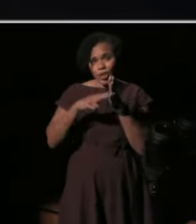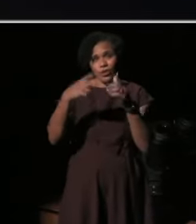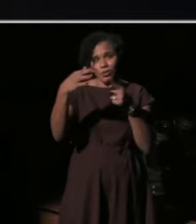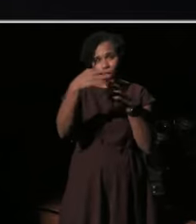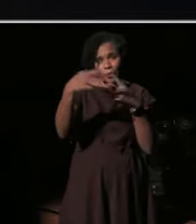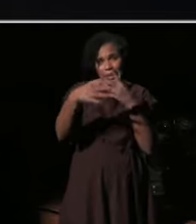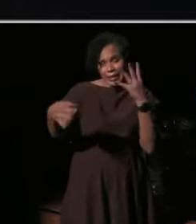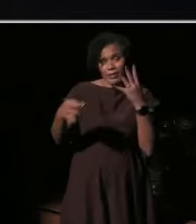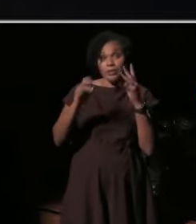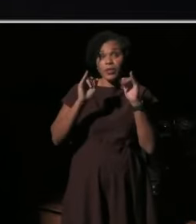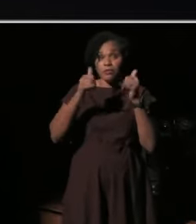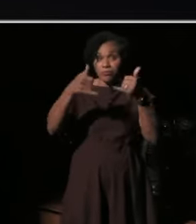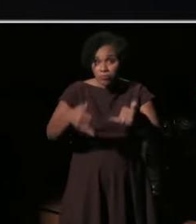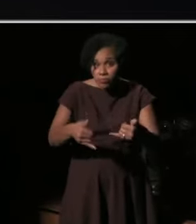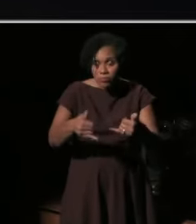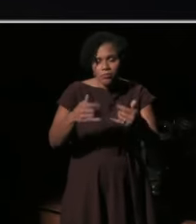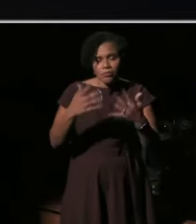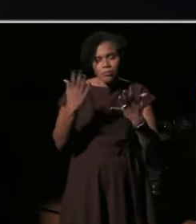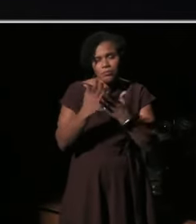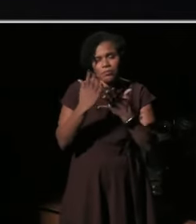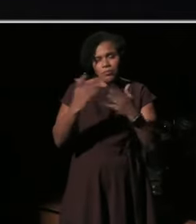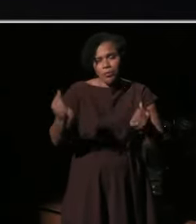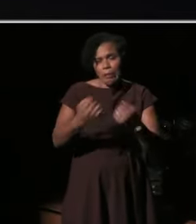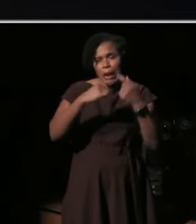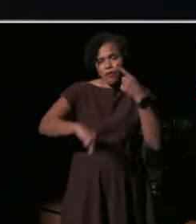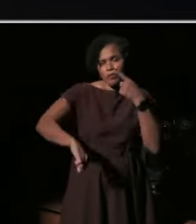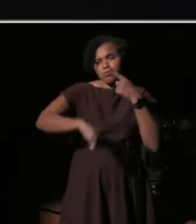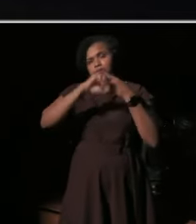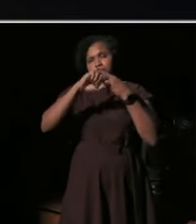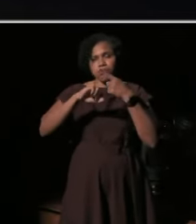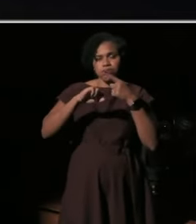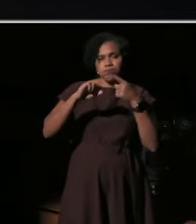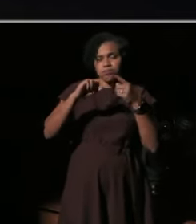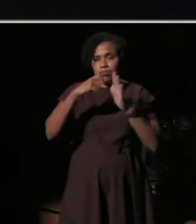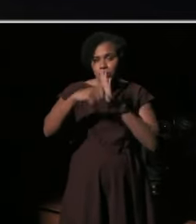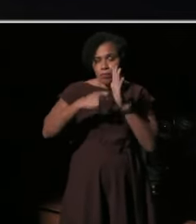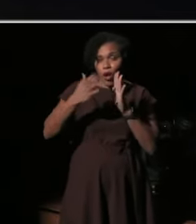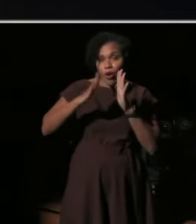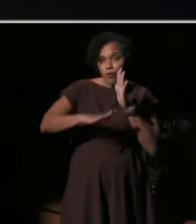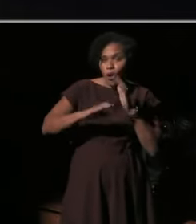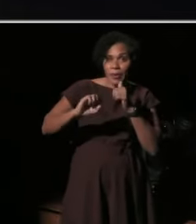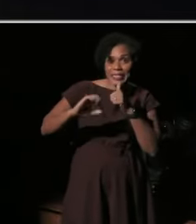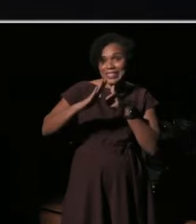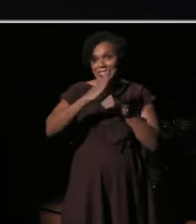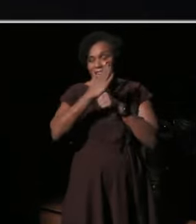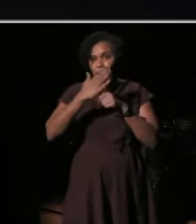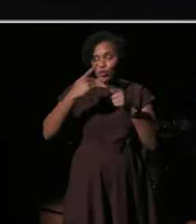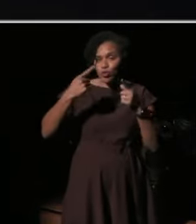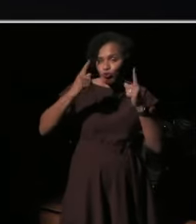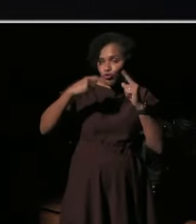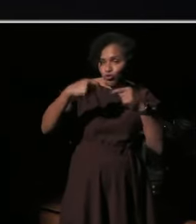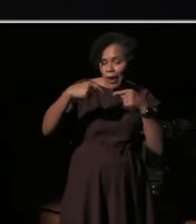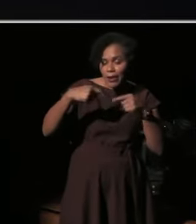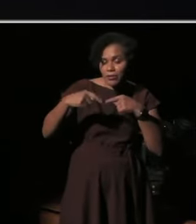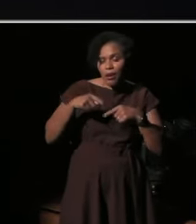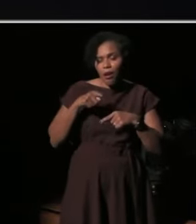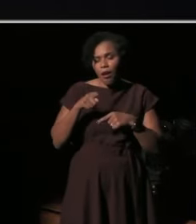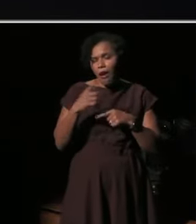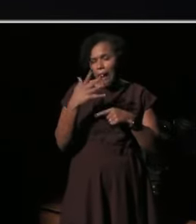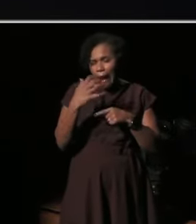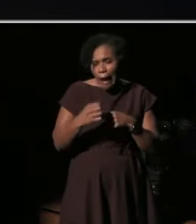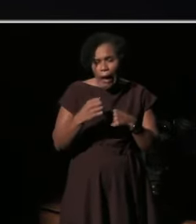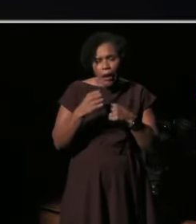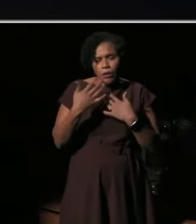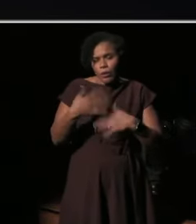So the award goes to a powerful and transporting documentary by debut director This acclaimed film combines breathtaking